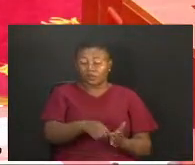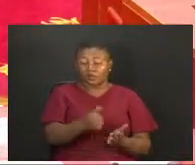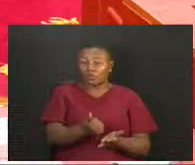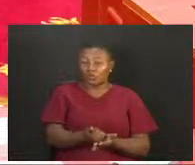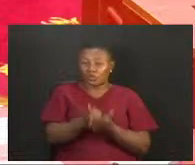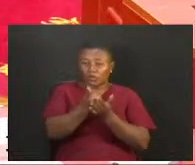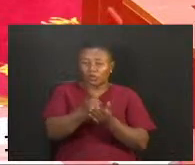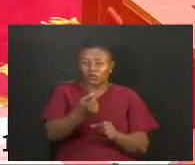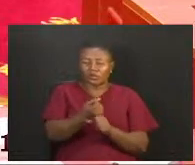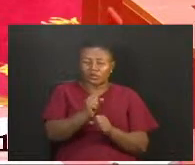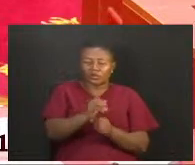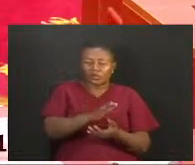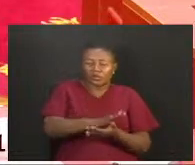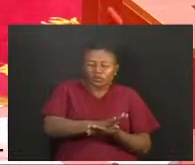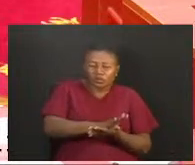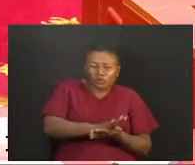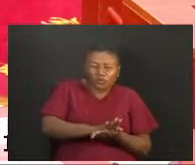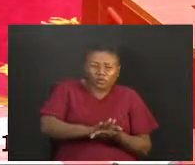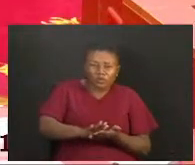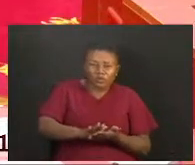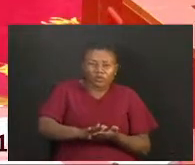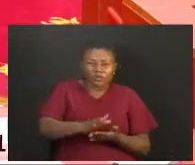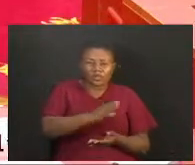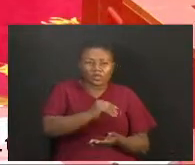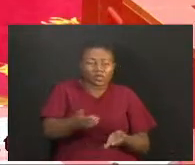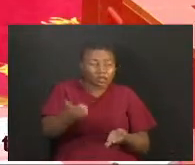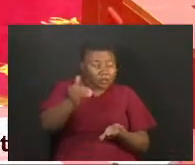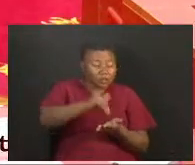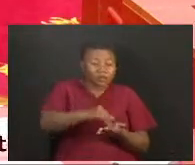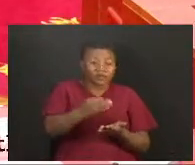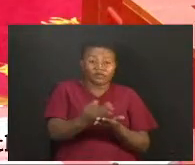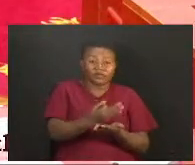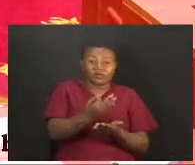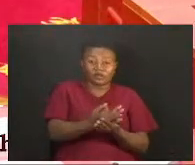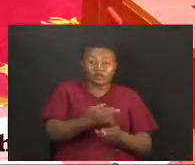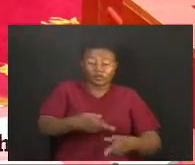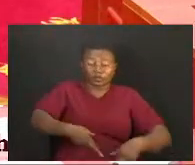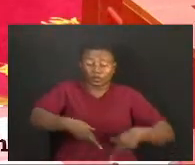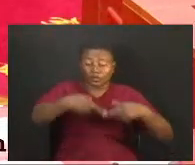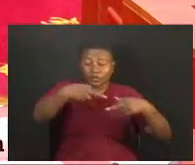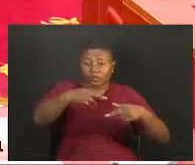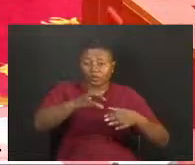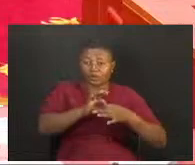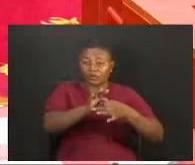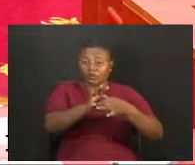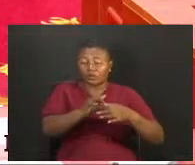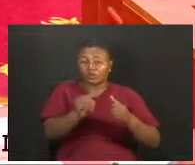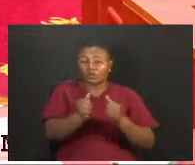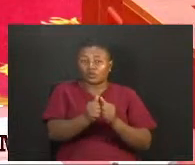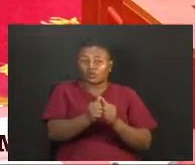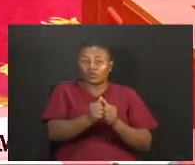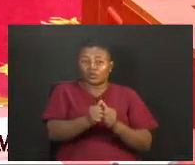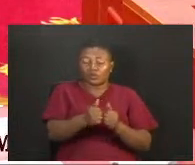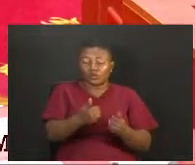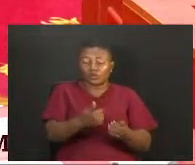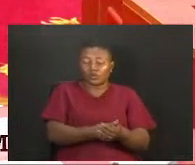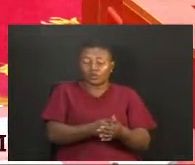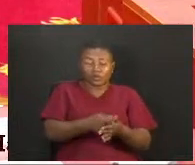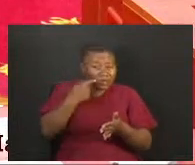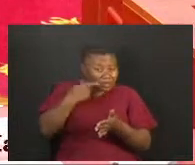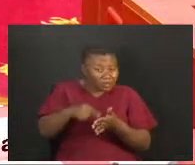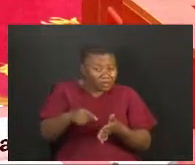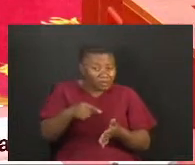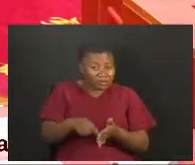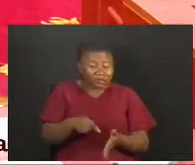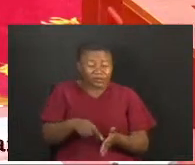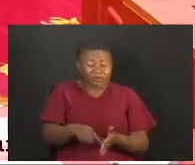the redemption profile and mitigate refinancing risk associated with Ghana's debt portfolio. Mr.